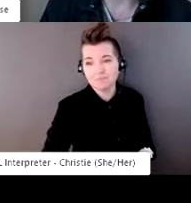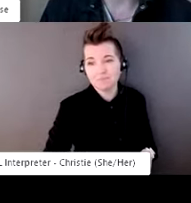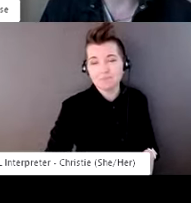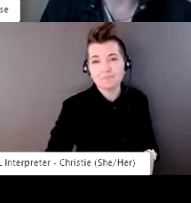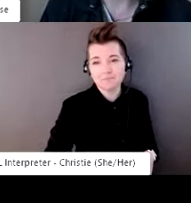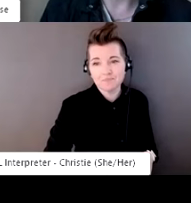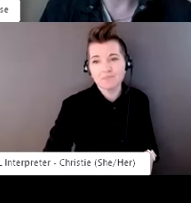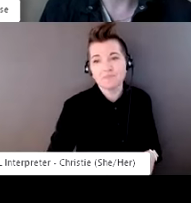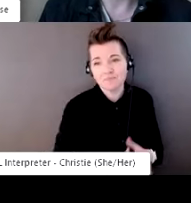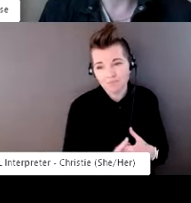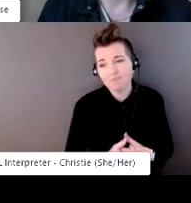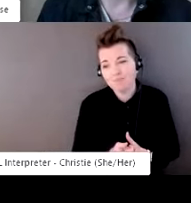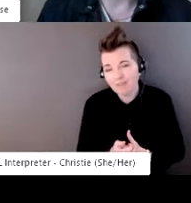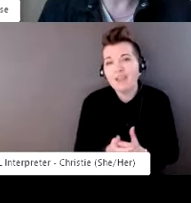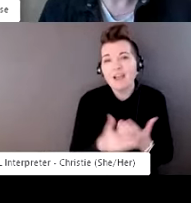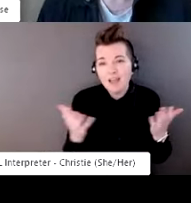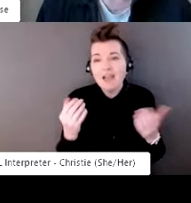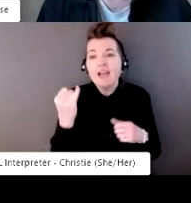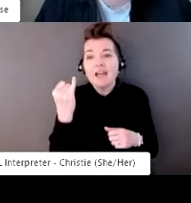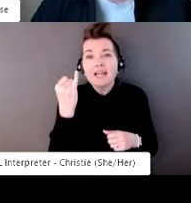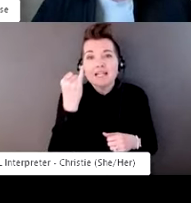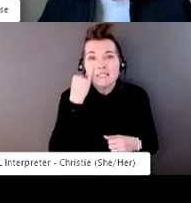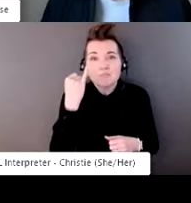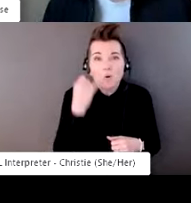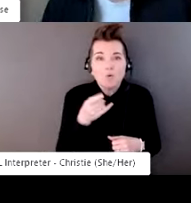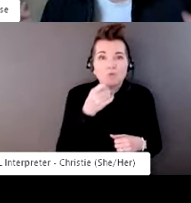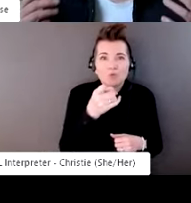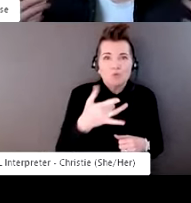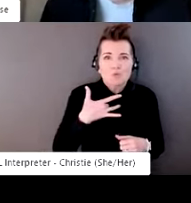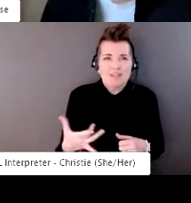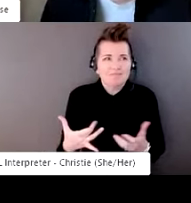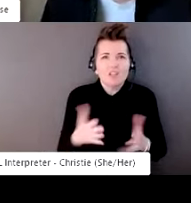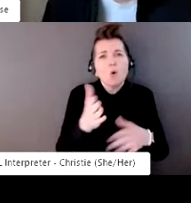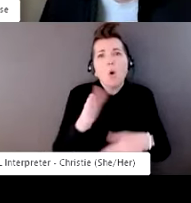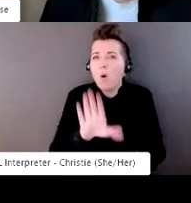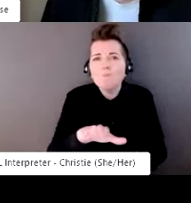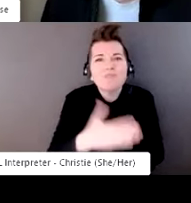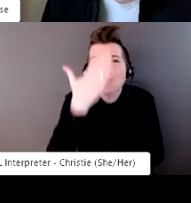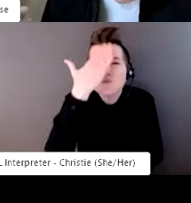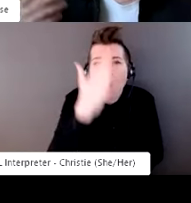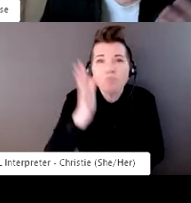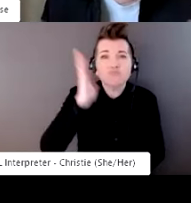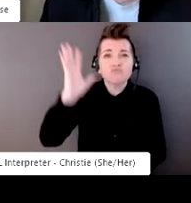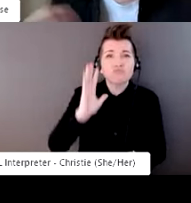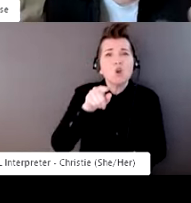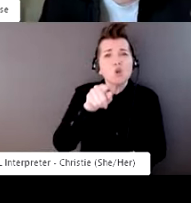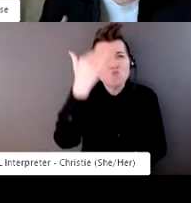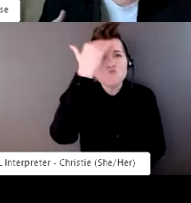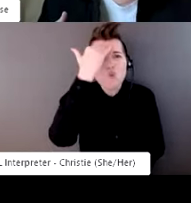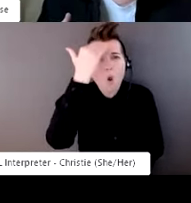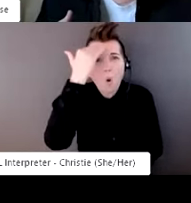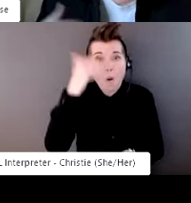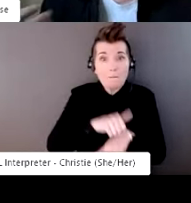send cash in the mail, you only send checks. That's one of those things that you just get taught, like, because there's a certain sort